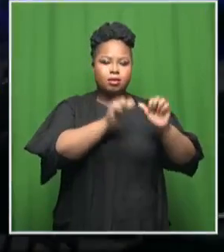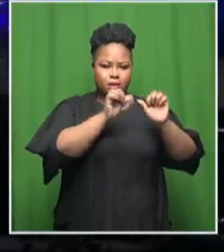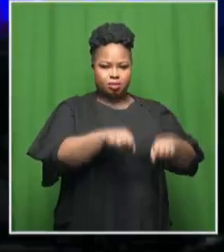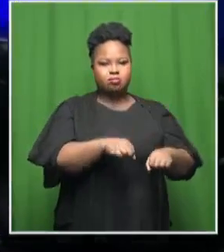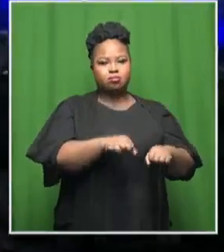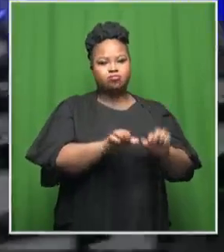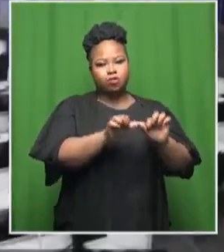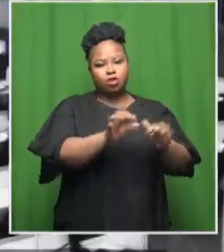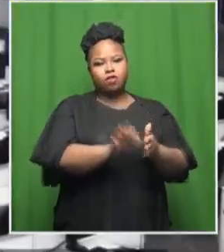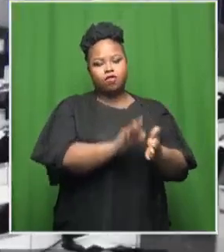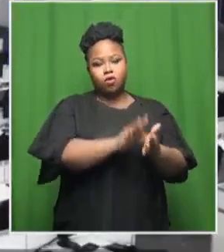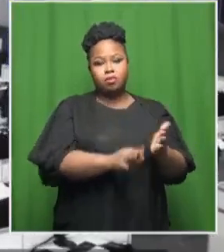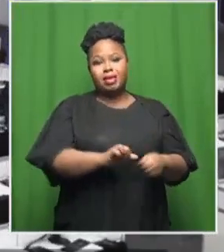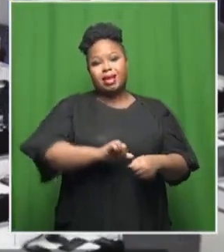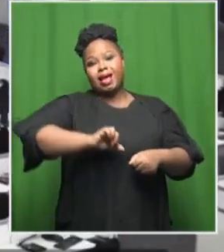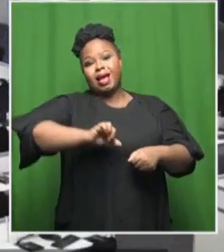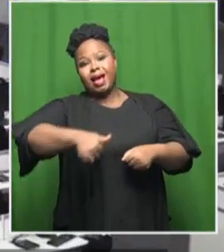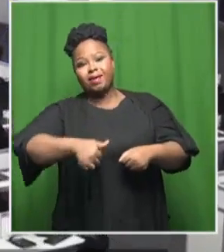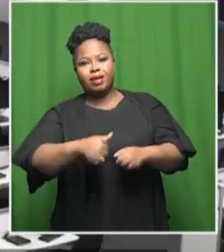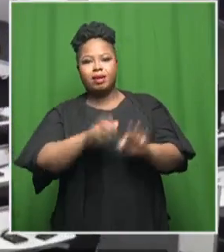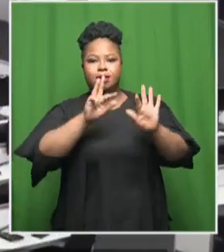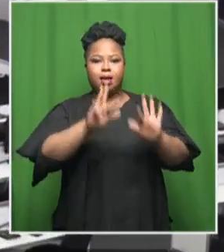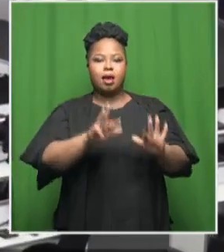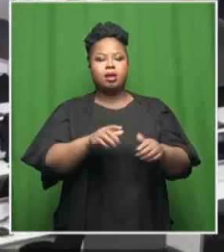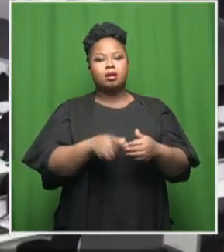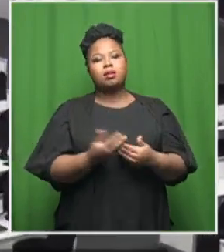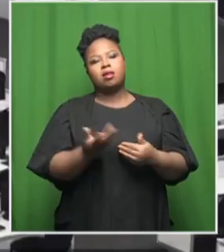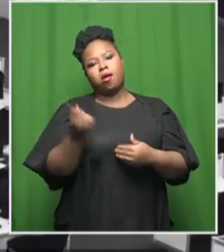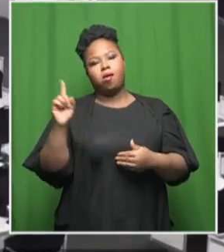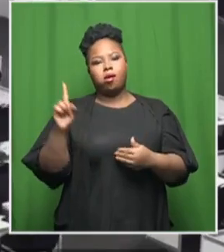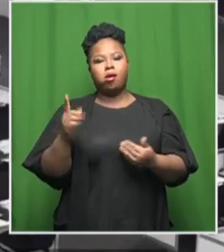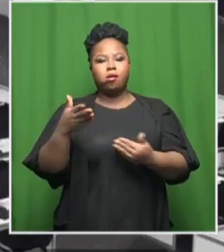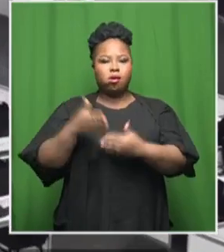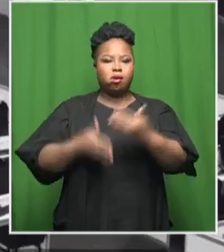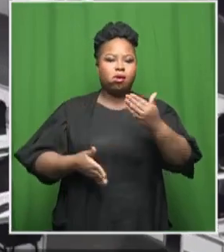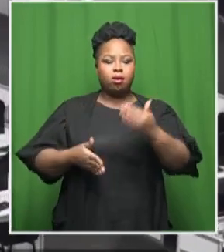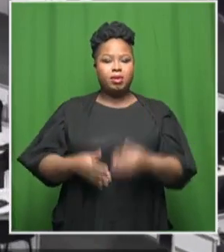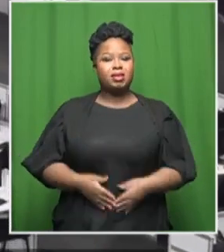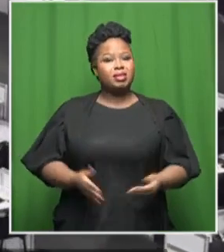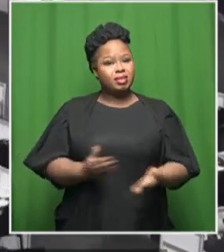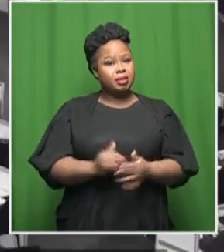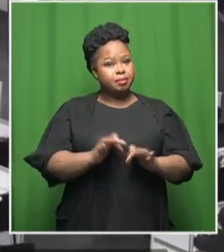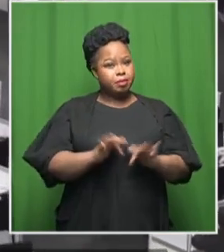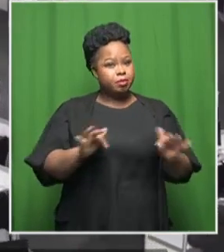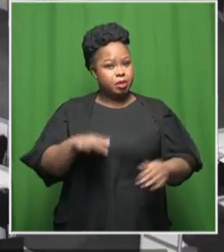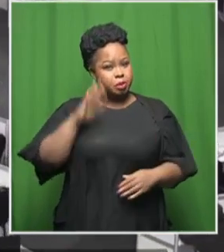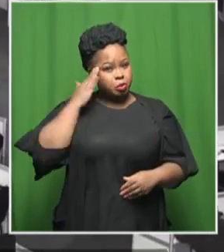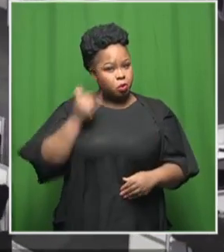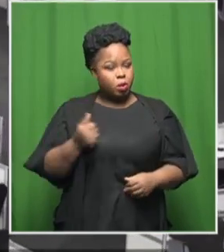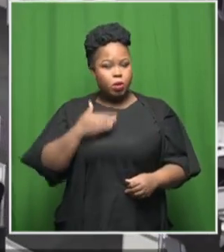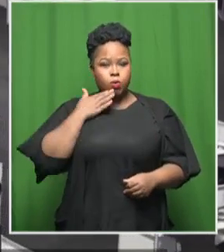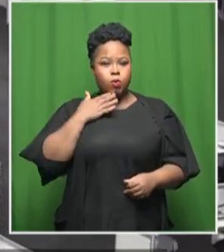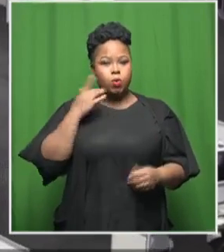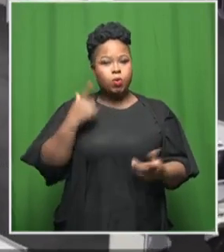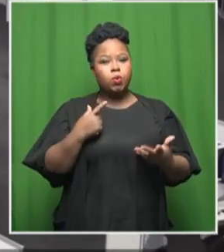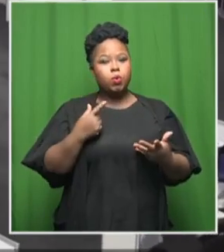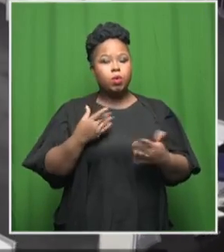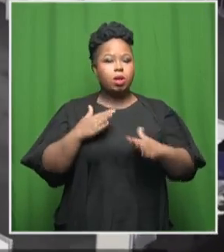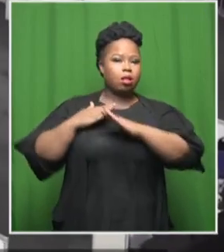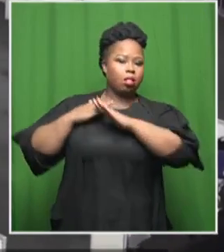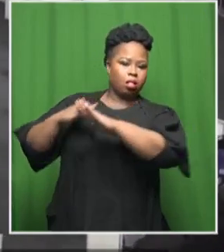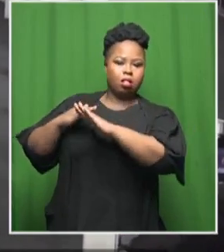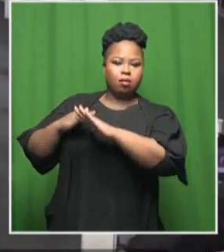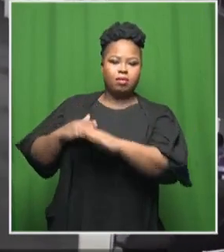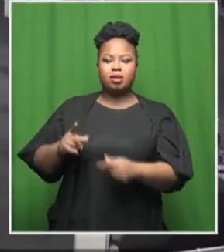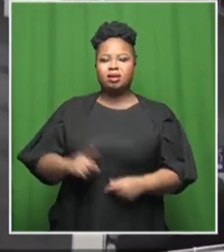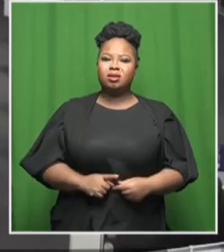9 o'clock, you're turned away, because those are the timelines. Were there any people turned away that you know of in terms of timelines and